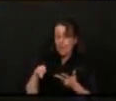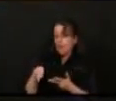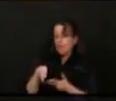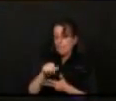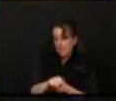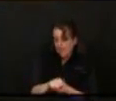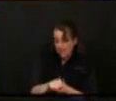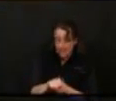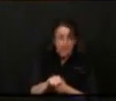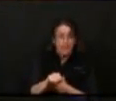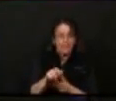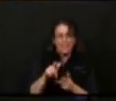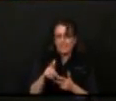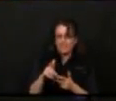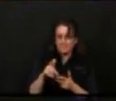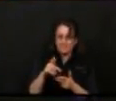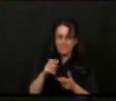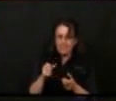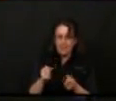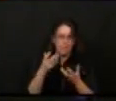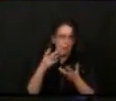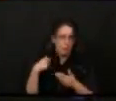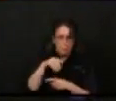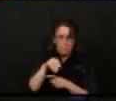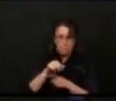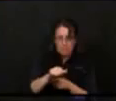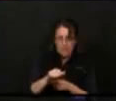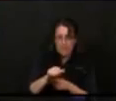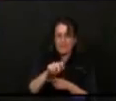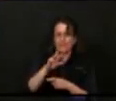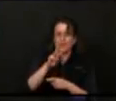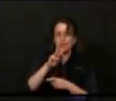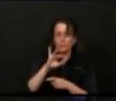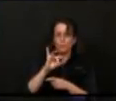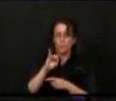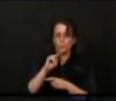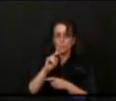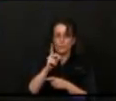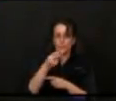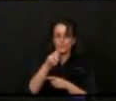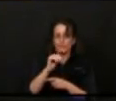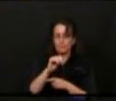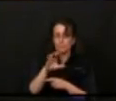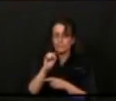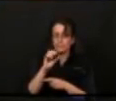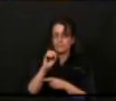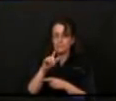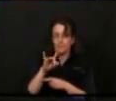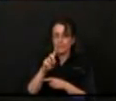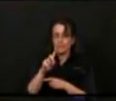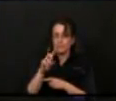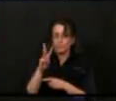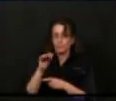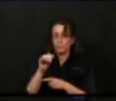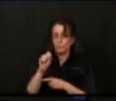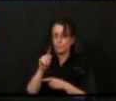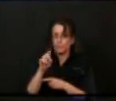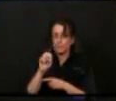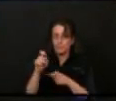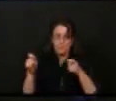about $950,000. Because of the pay-as-you-throw law that's